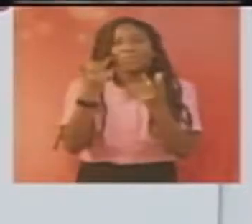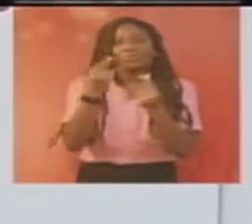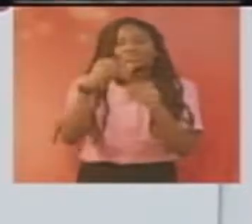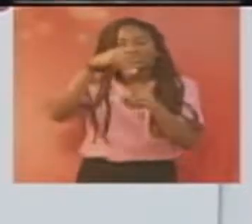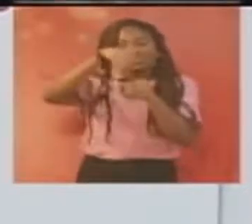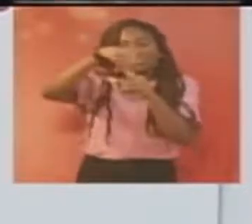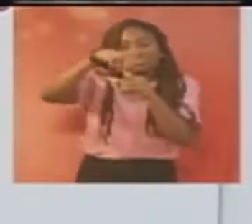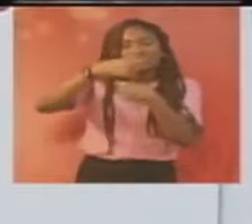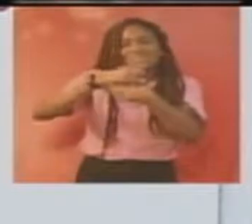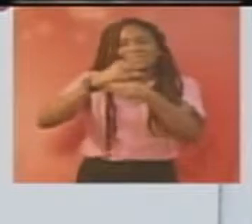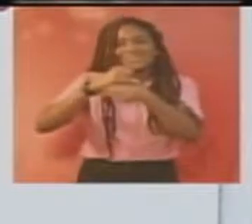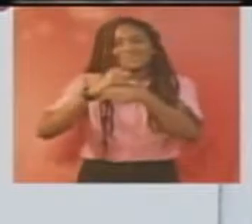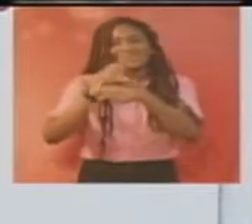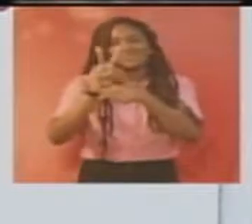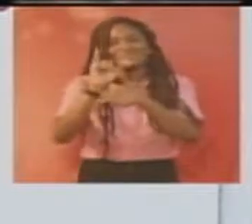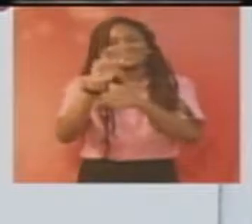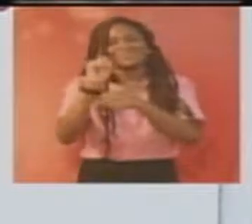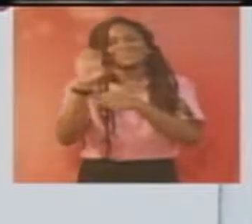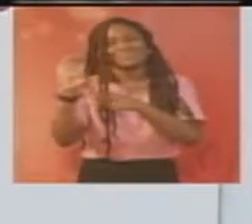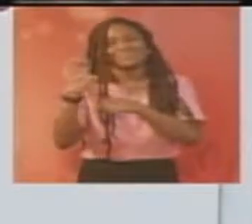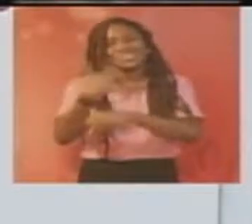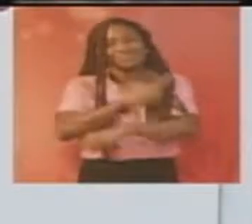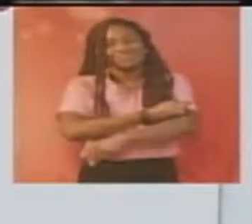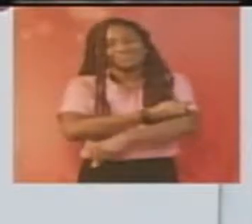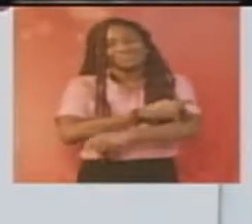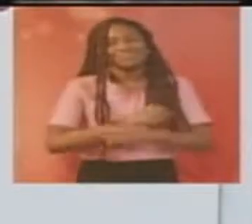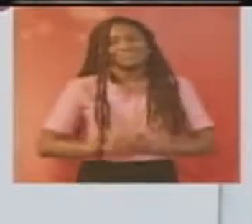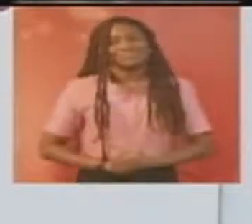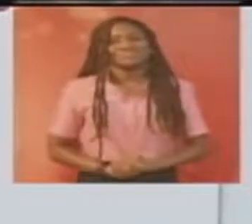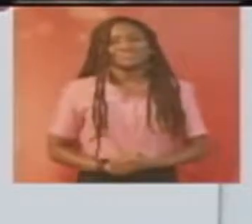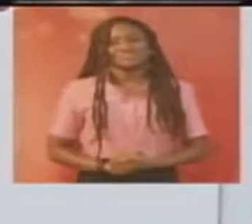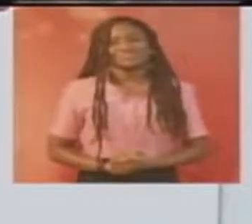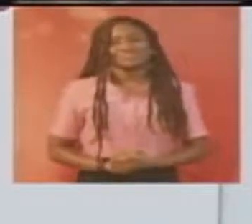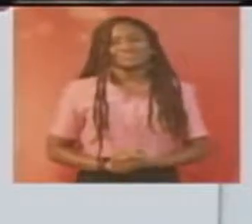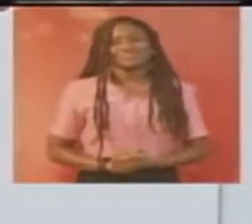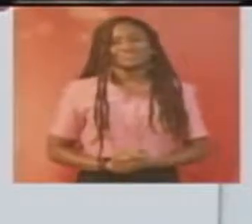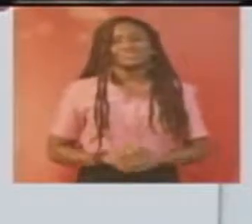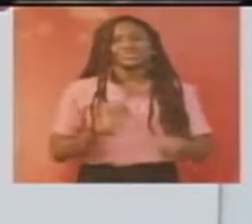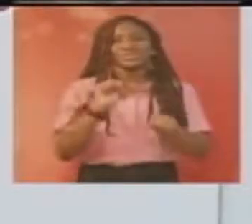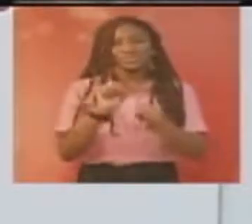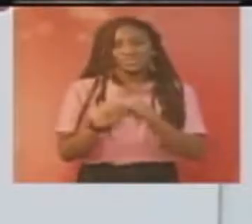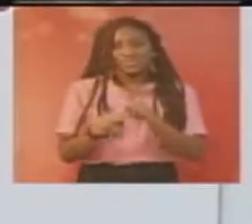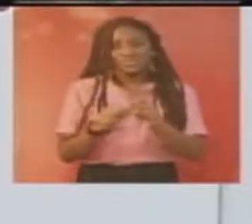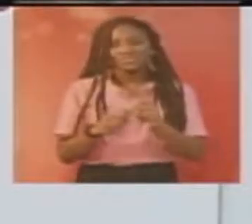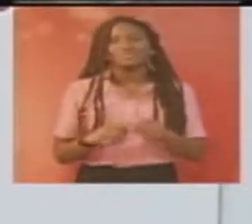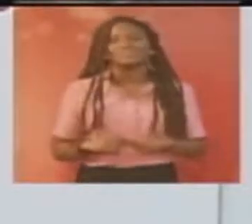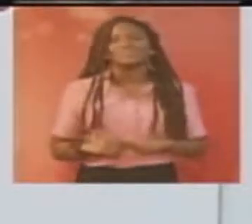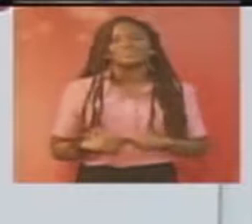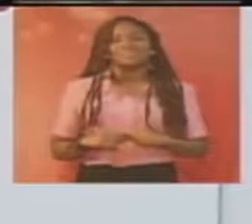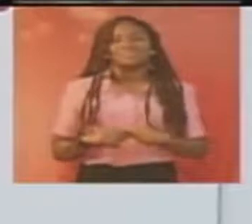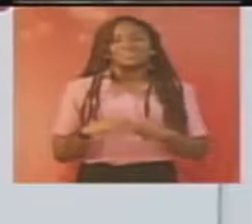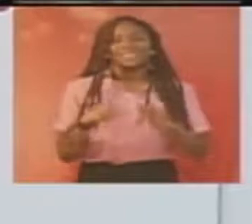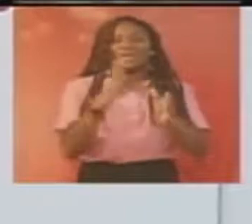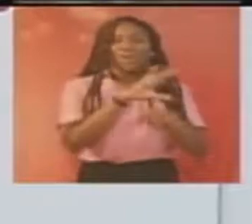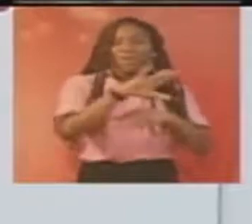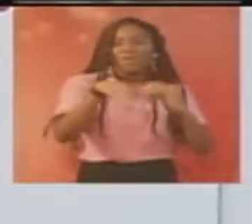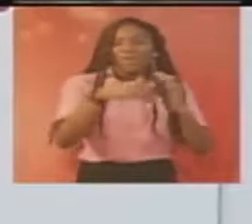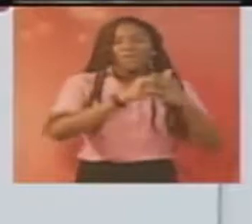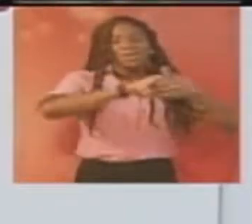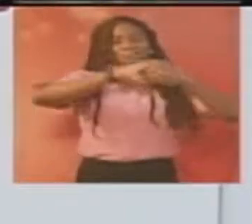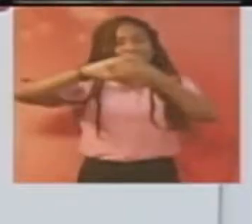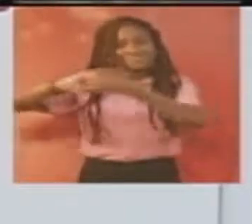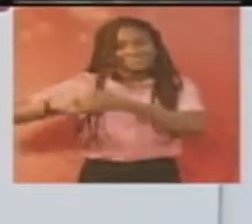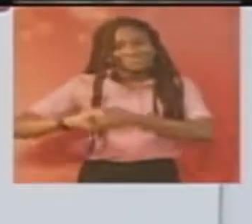it's very immunogenic, and it seems to antibodies against it provide good protection. So it's a combination of organization, preparation, and